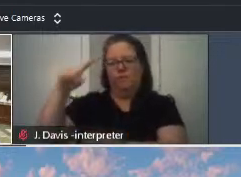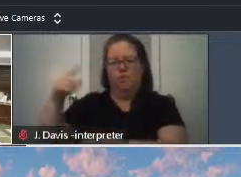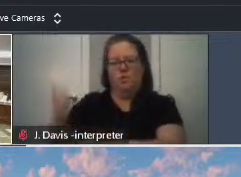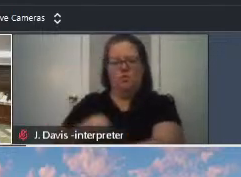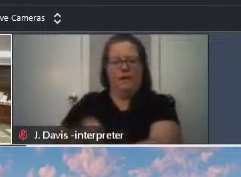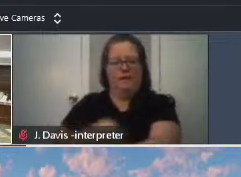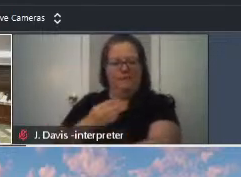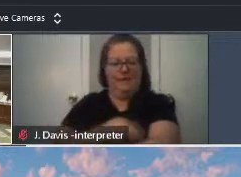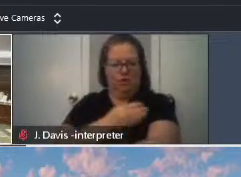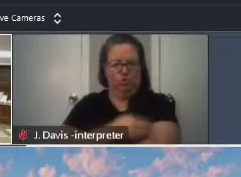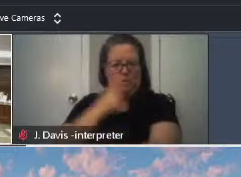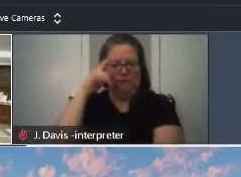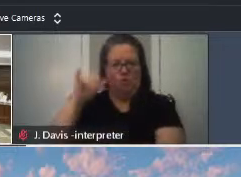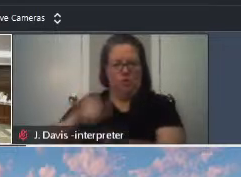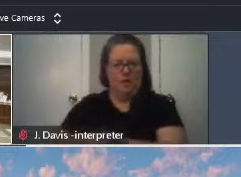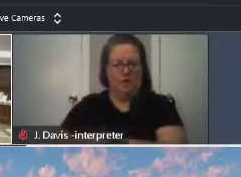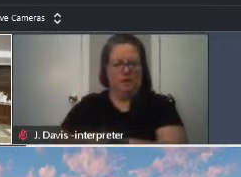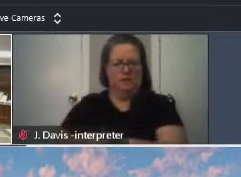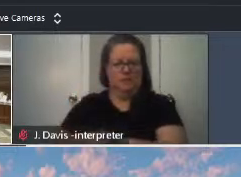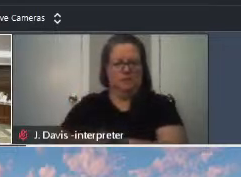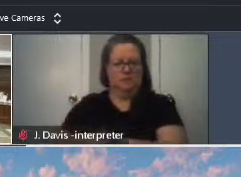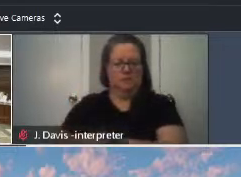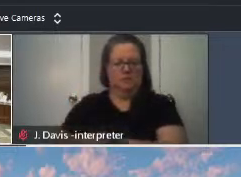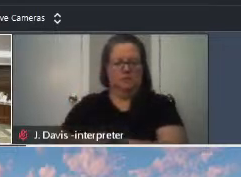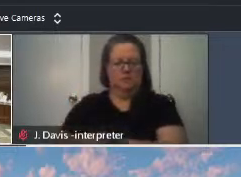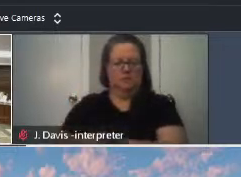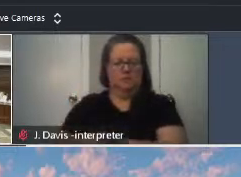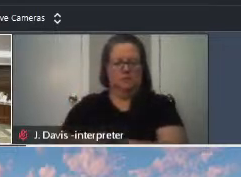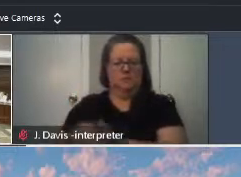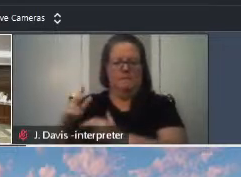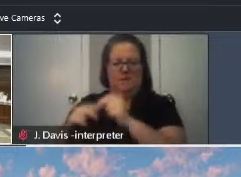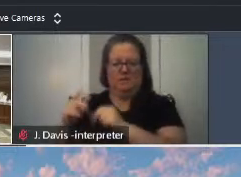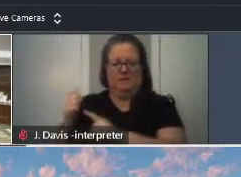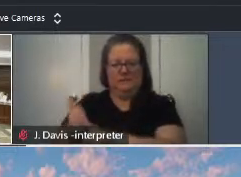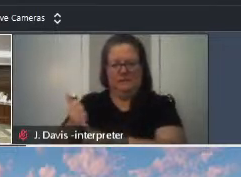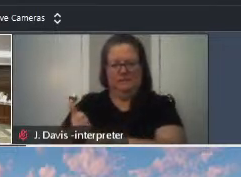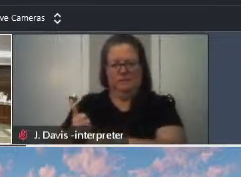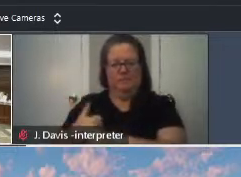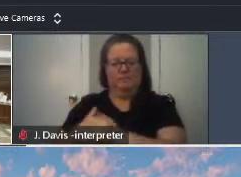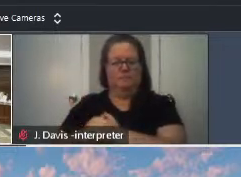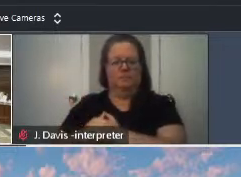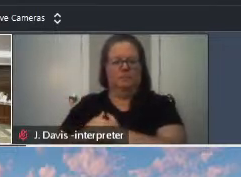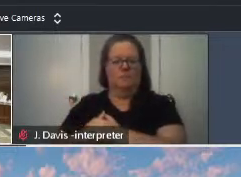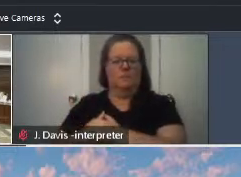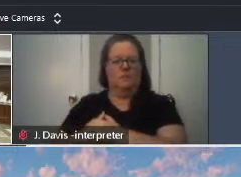renovation job of the historic structures. But he can, or she can,